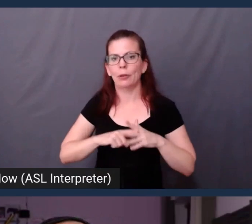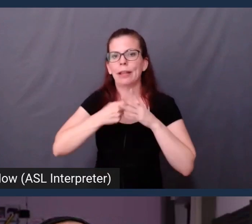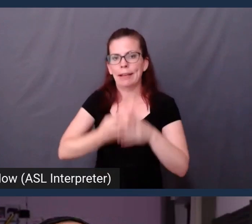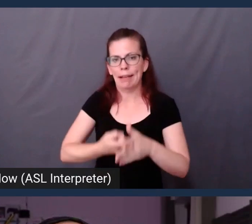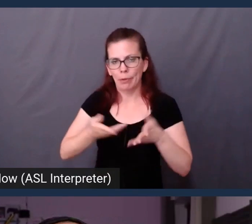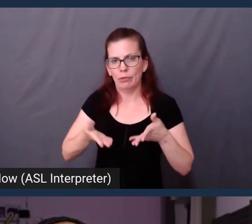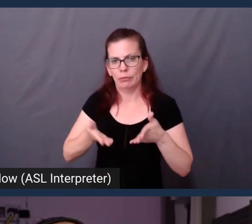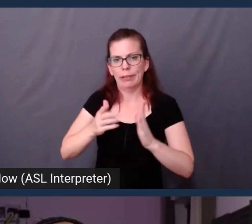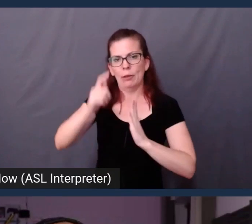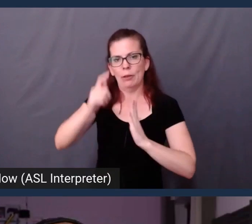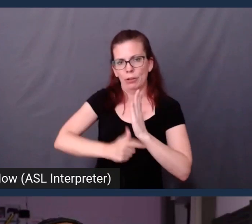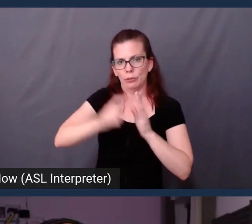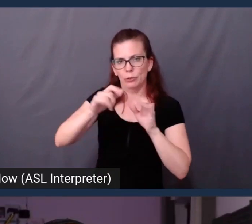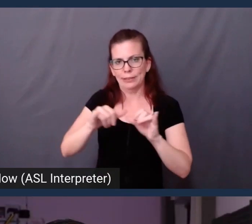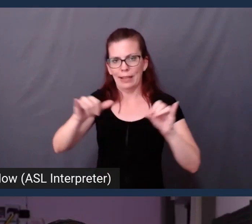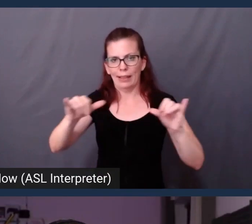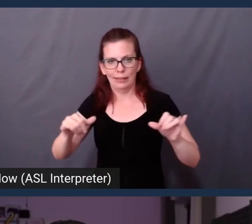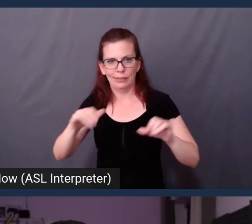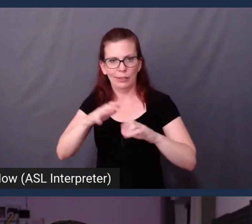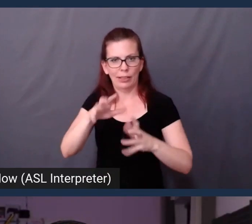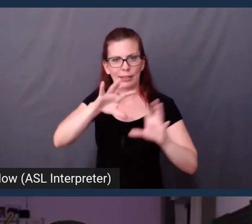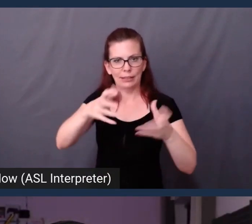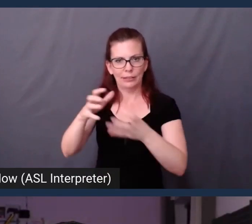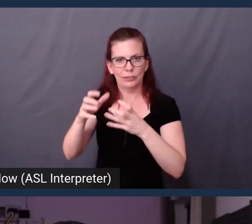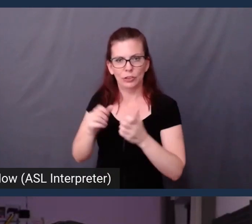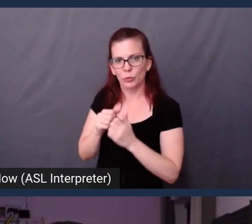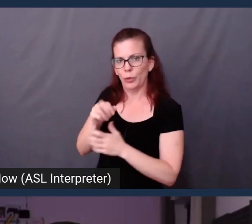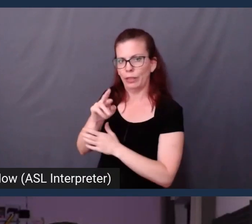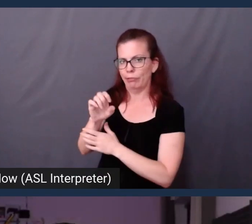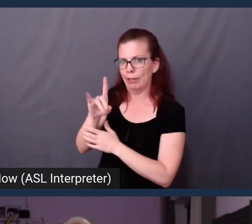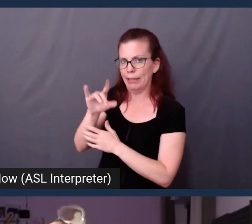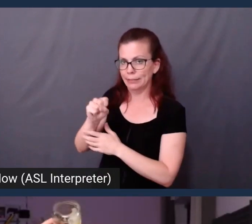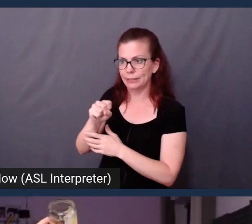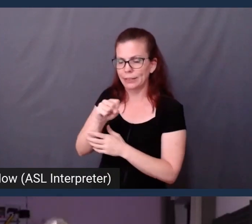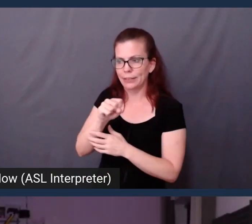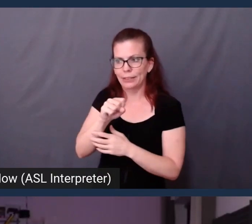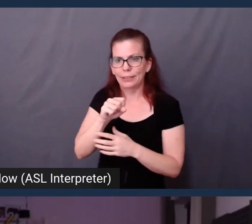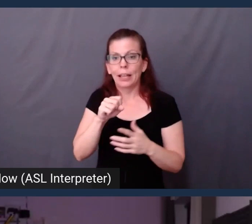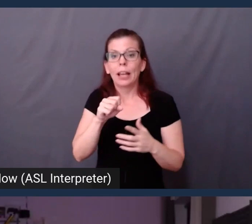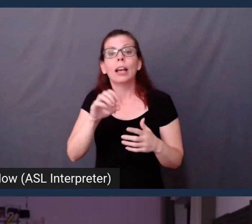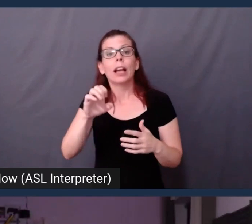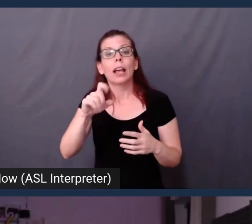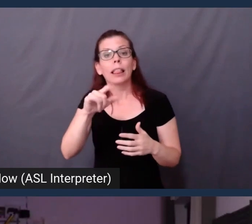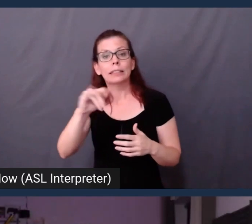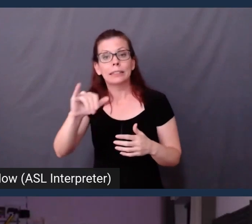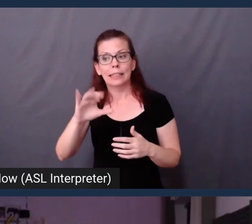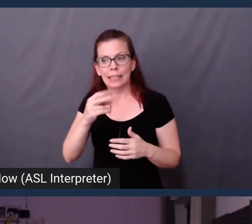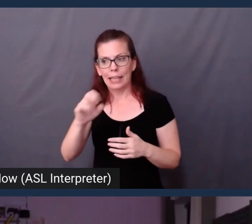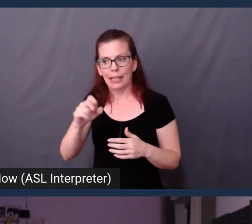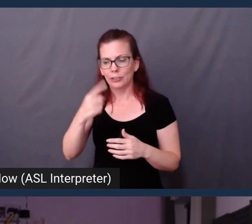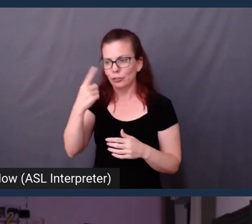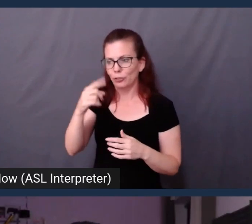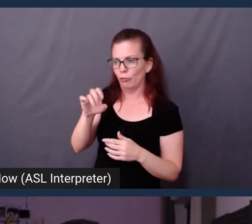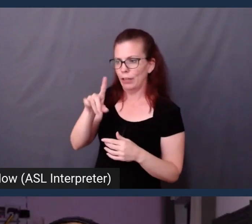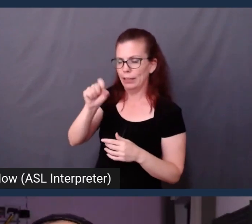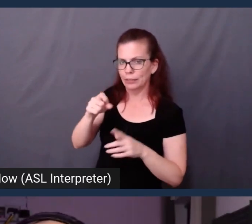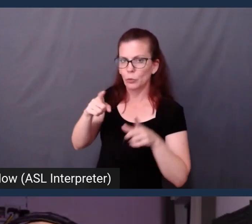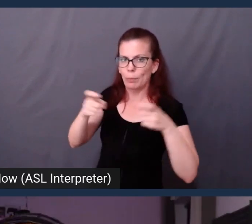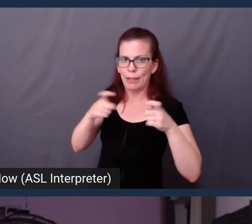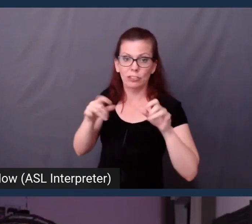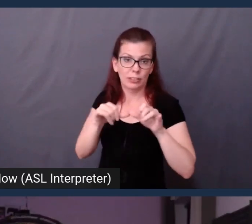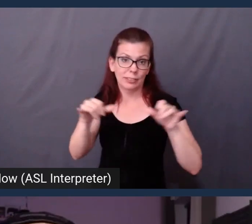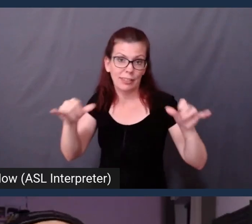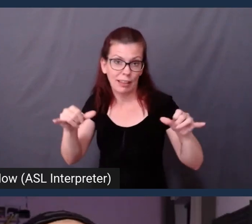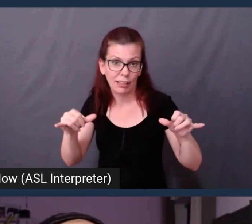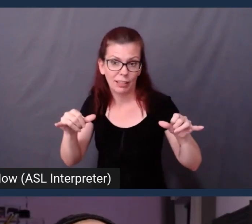clusters with Redis, and ElastiCache for Redis will manage auto-scaling, scale in and out,